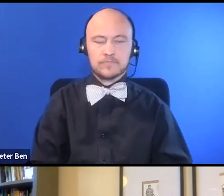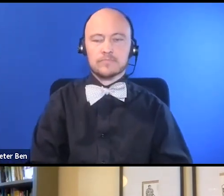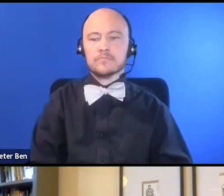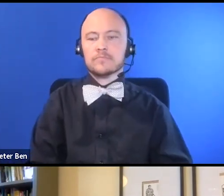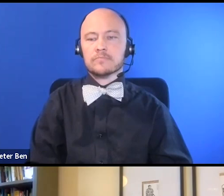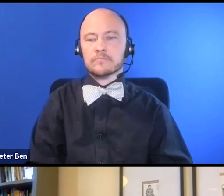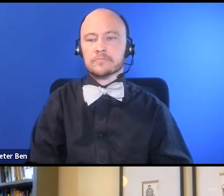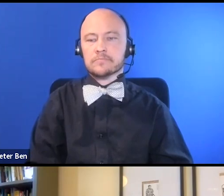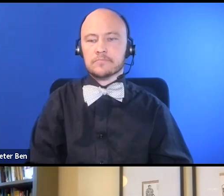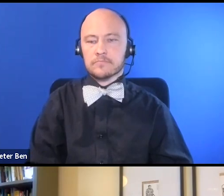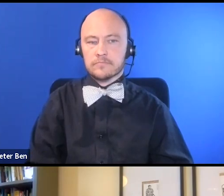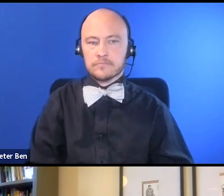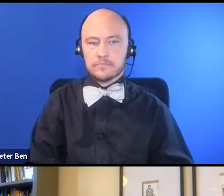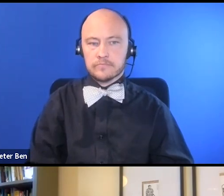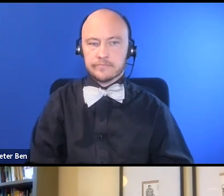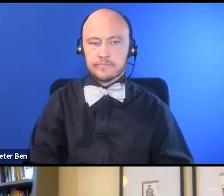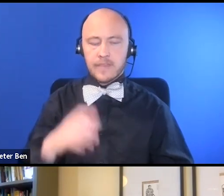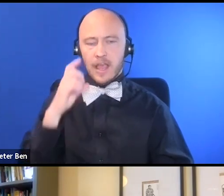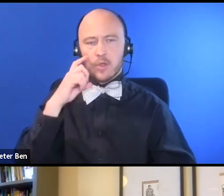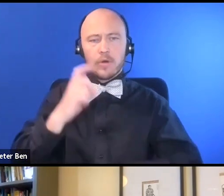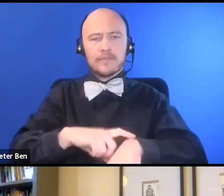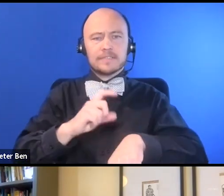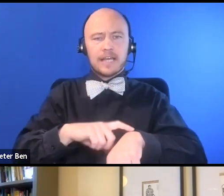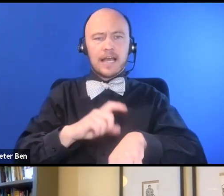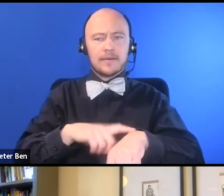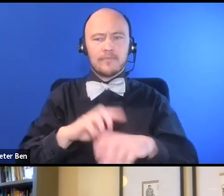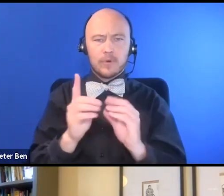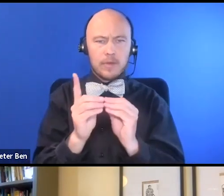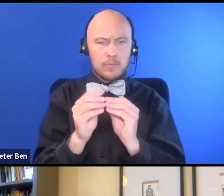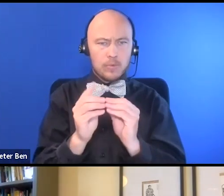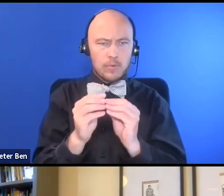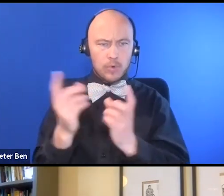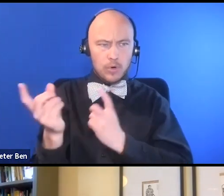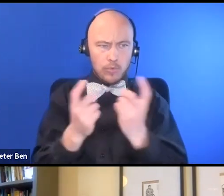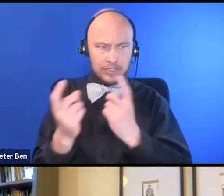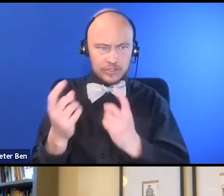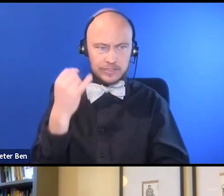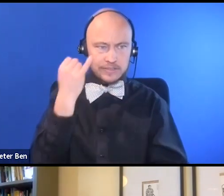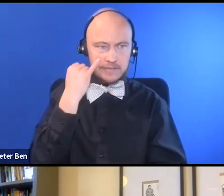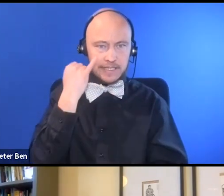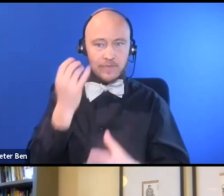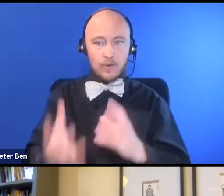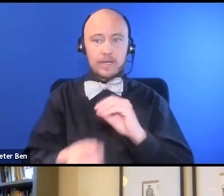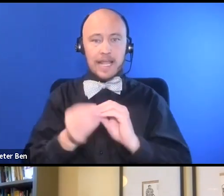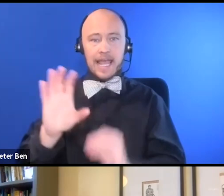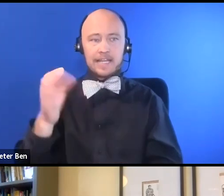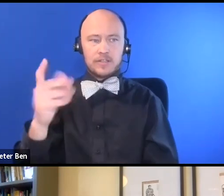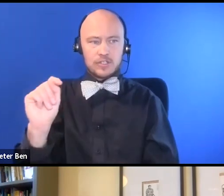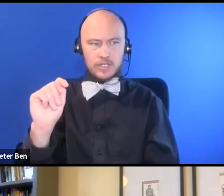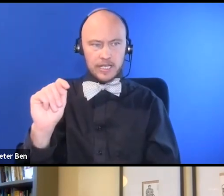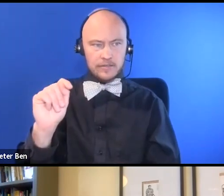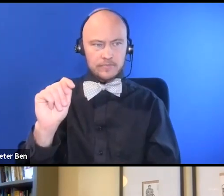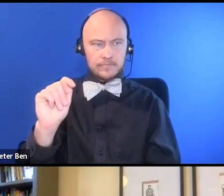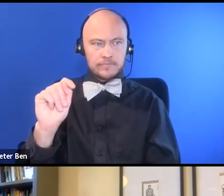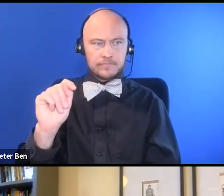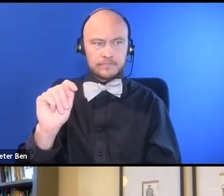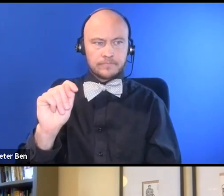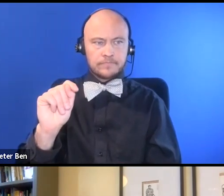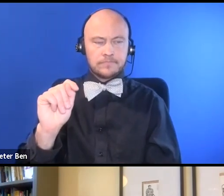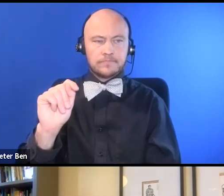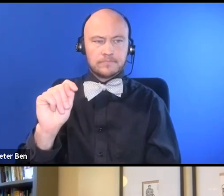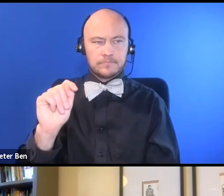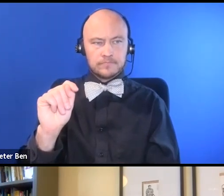I think we have time for another question or two. If anyone wants to add them into the chat, let me